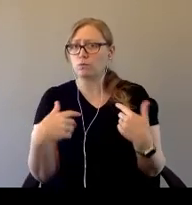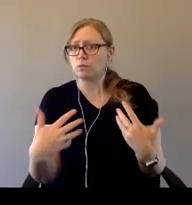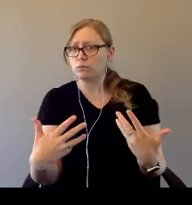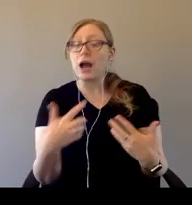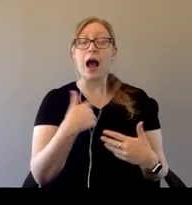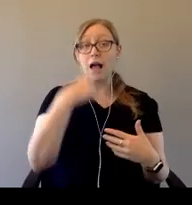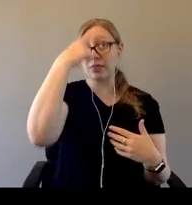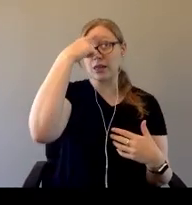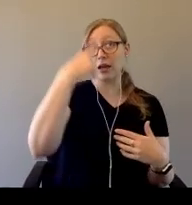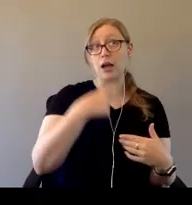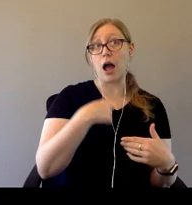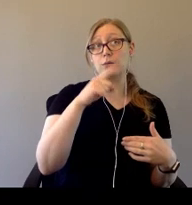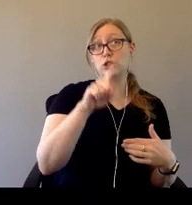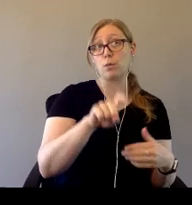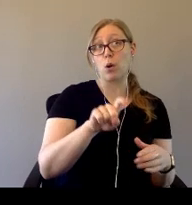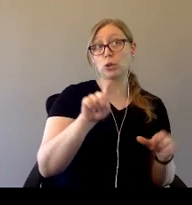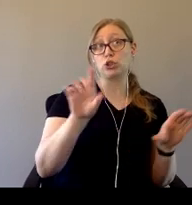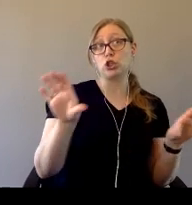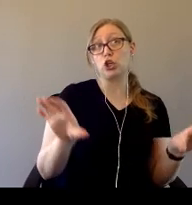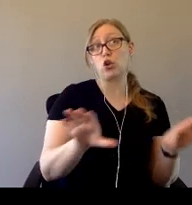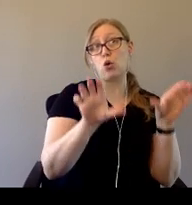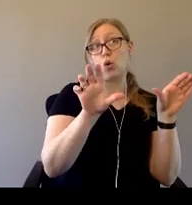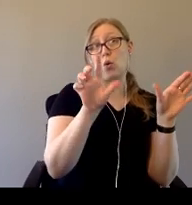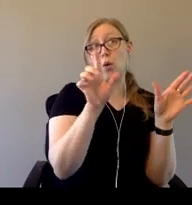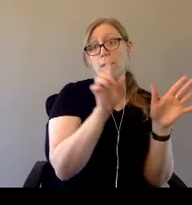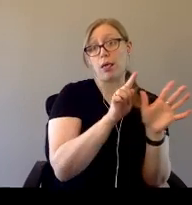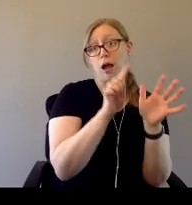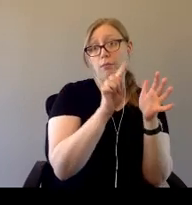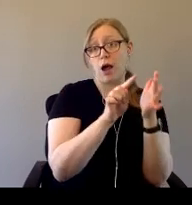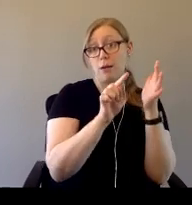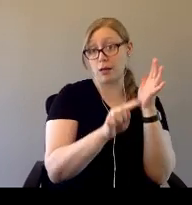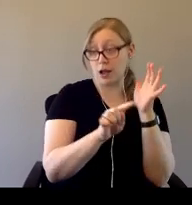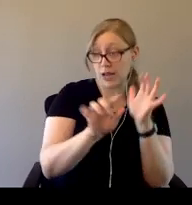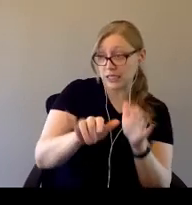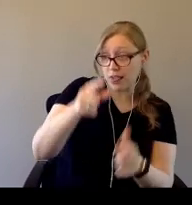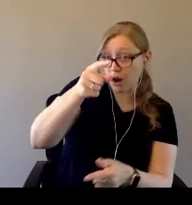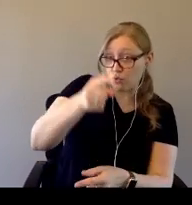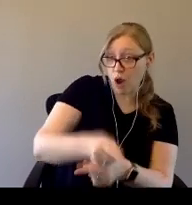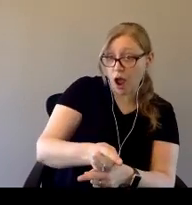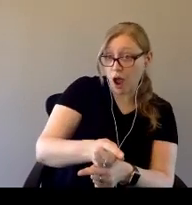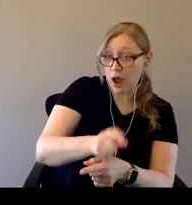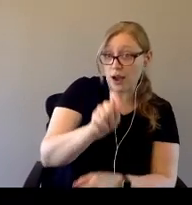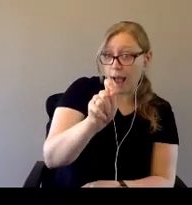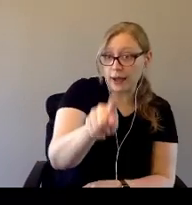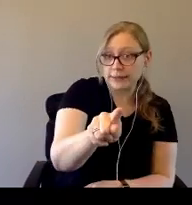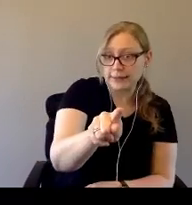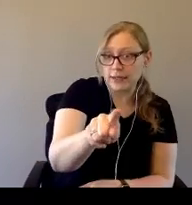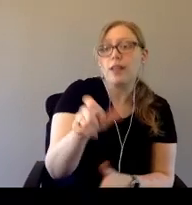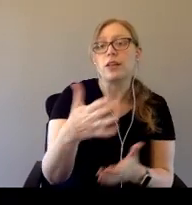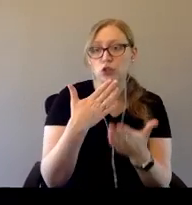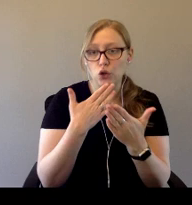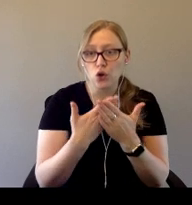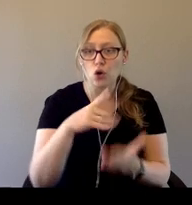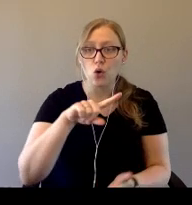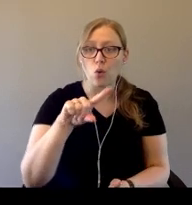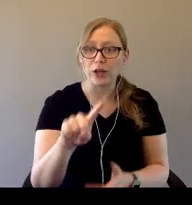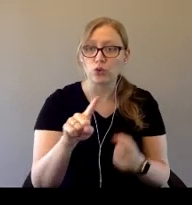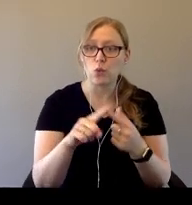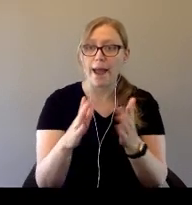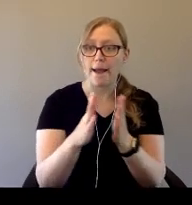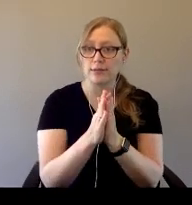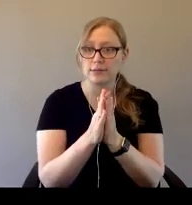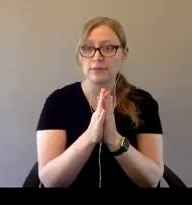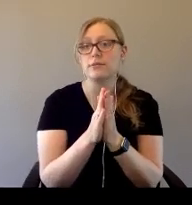am supposed to blank. Is this correct? That would be a good question to ask.